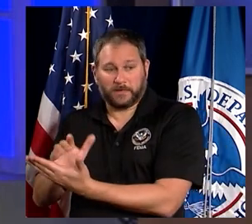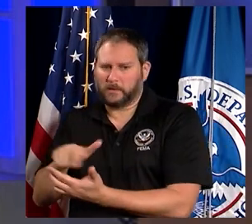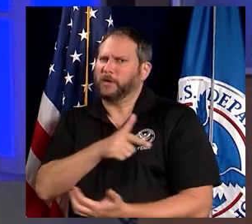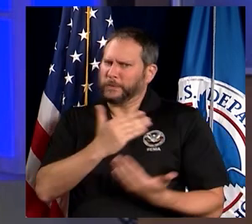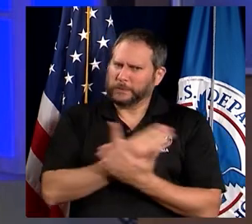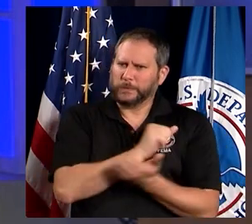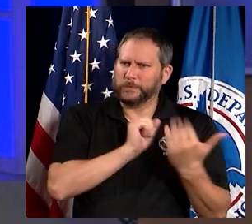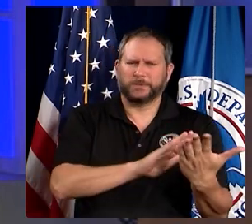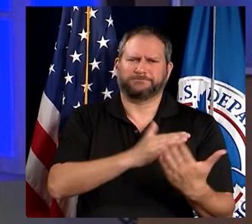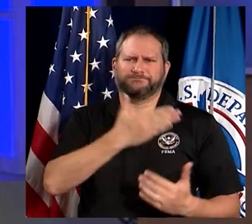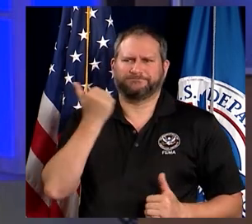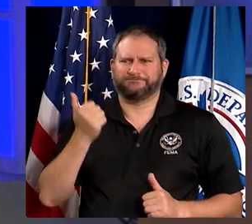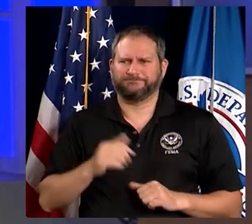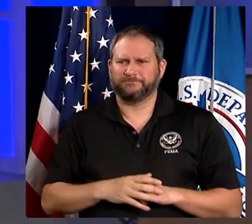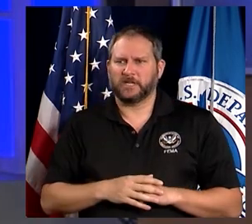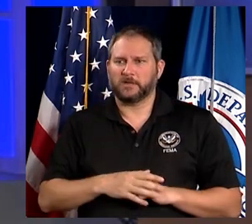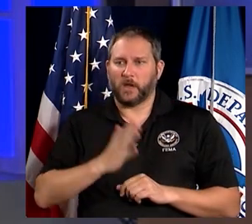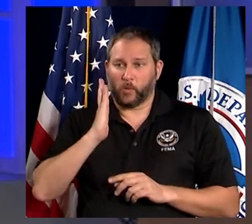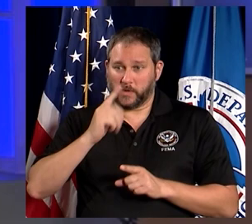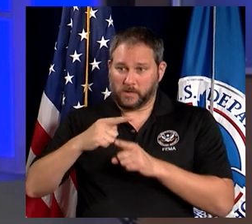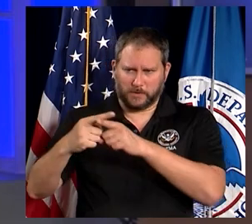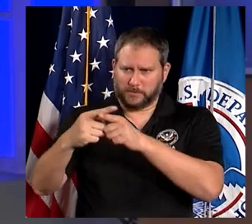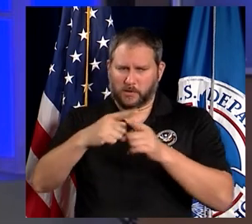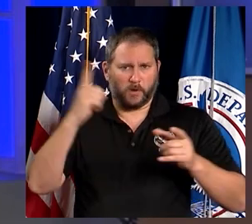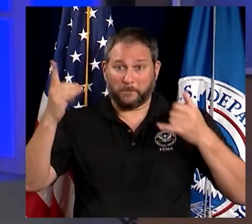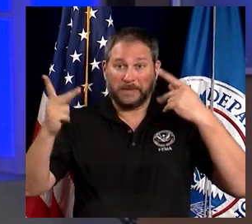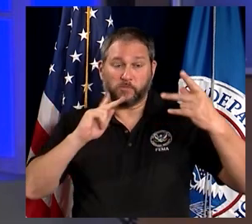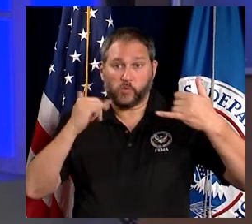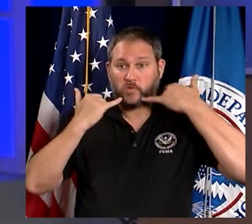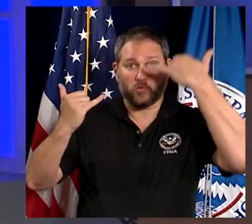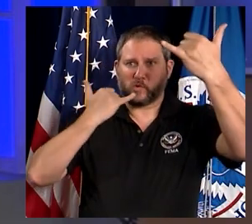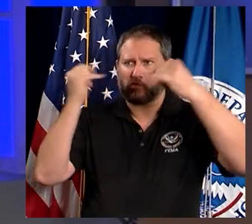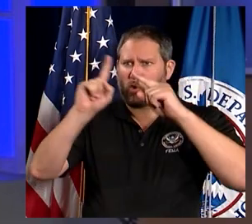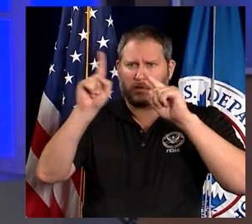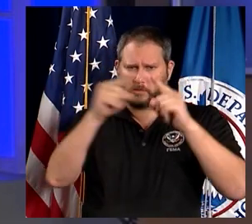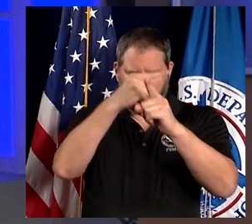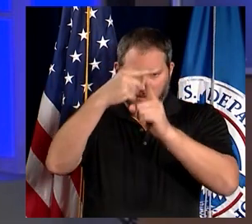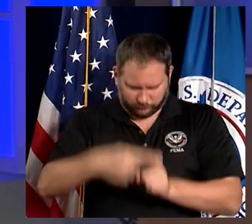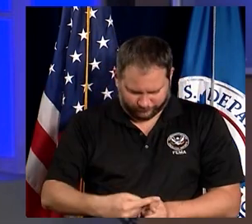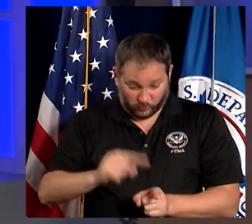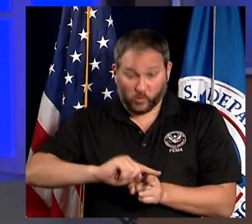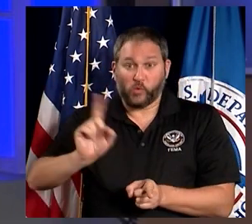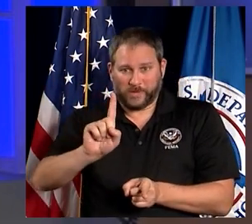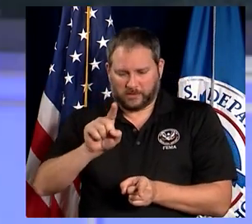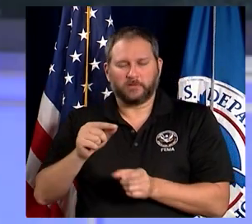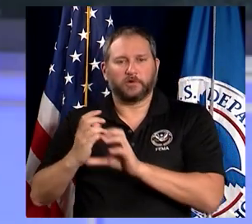would triangulate complaint calls and then send a truck to drive around and look for the problem.